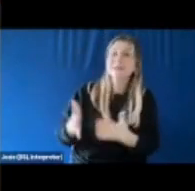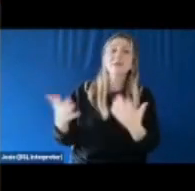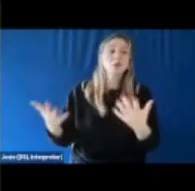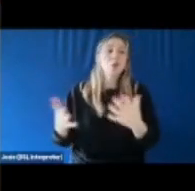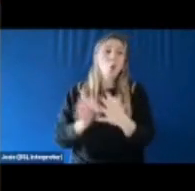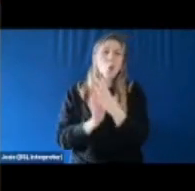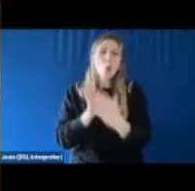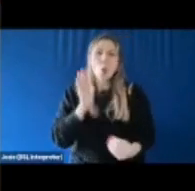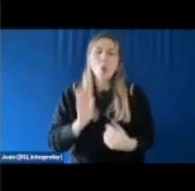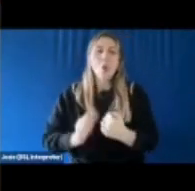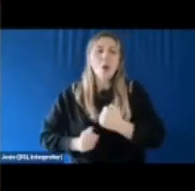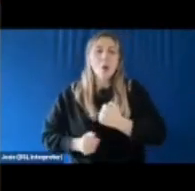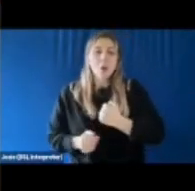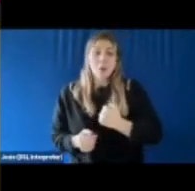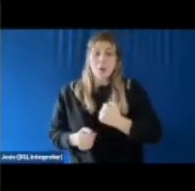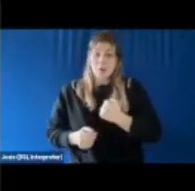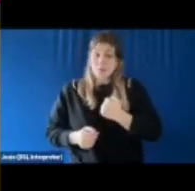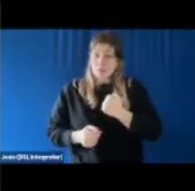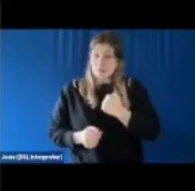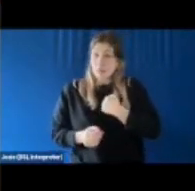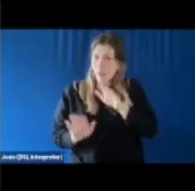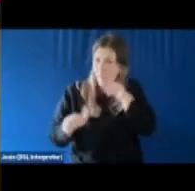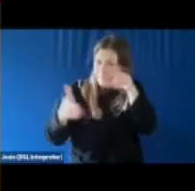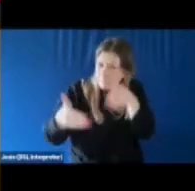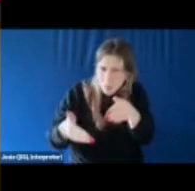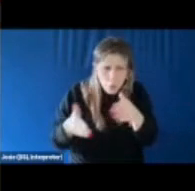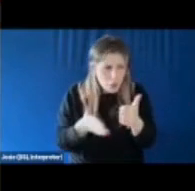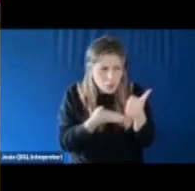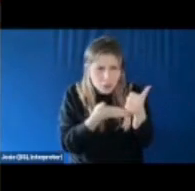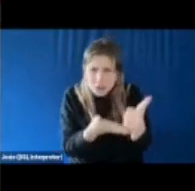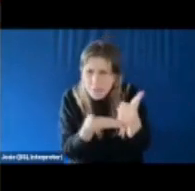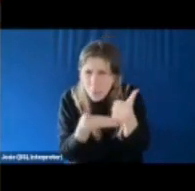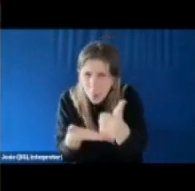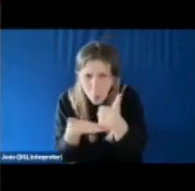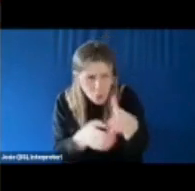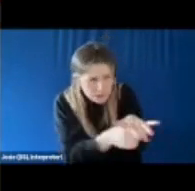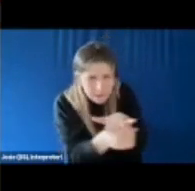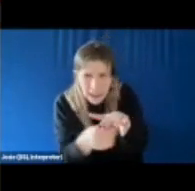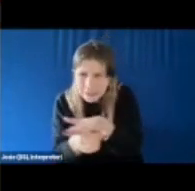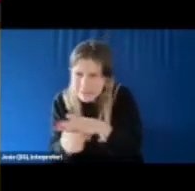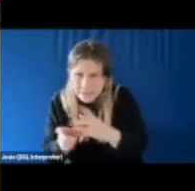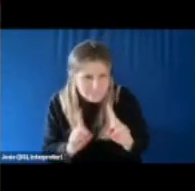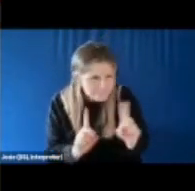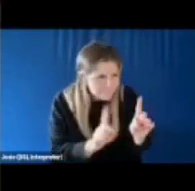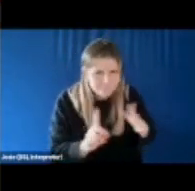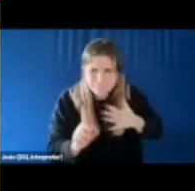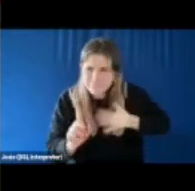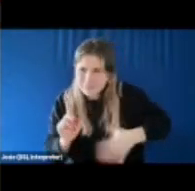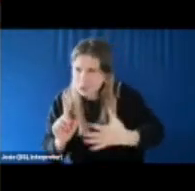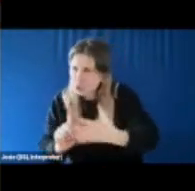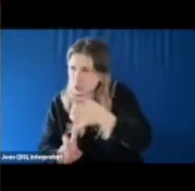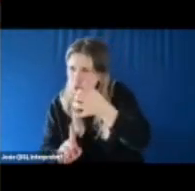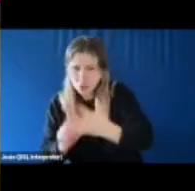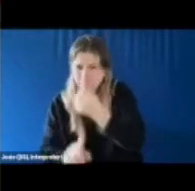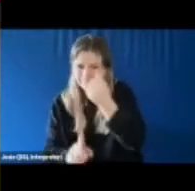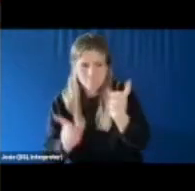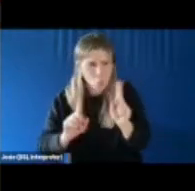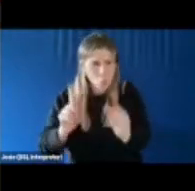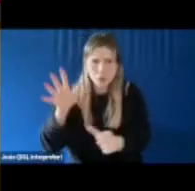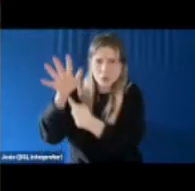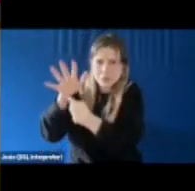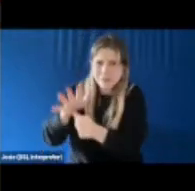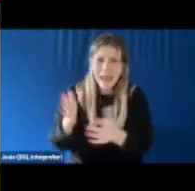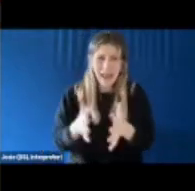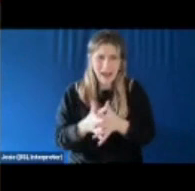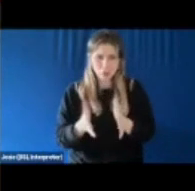working directly on those support cases. It's using Arts Council England programs and priorities to understand how to target our support for